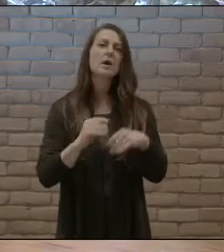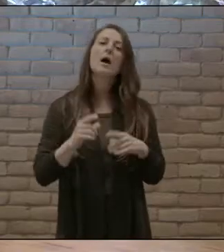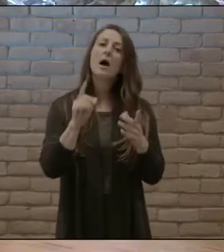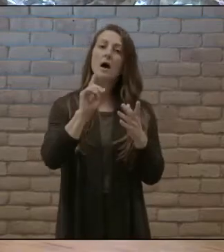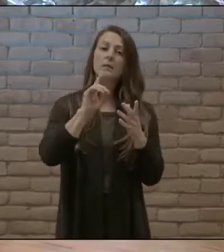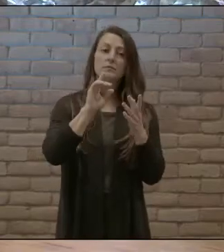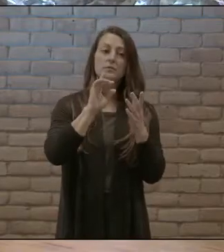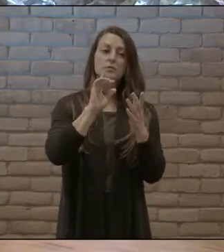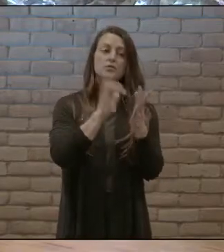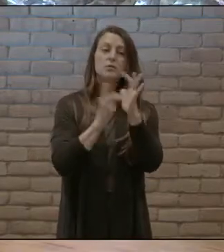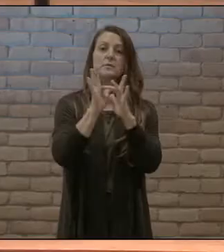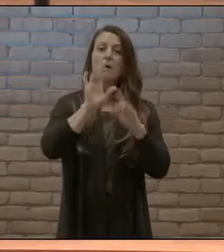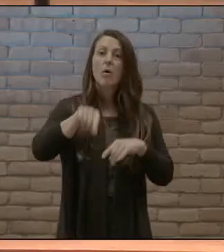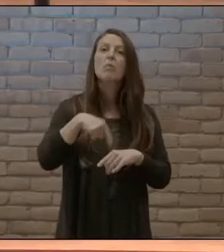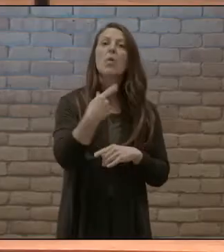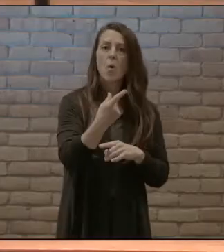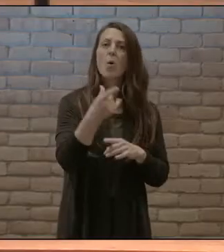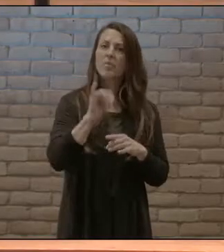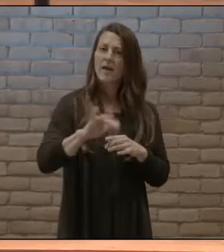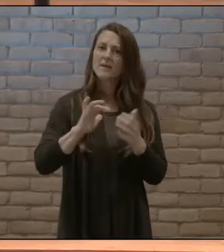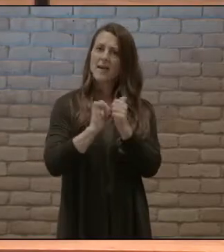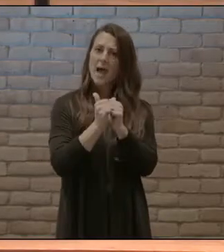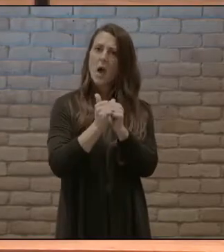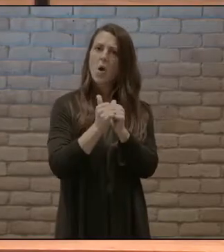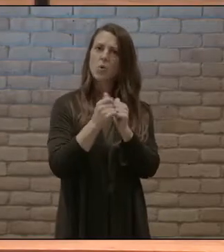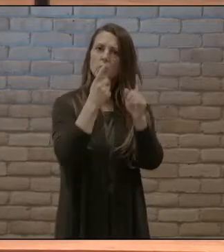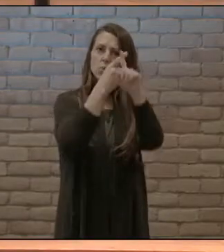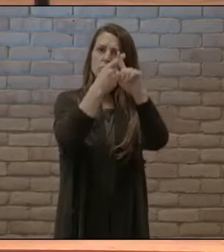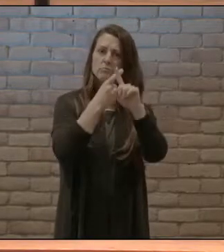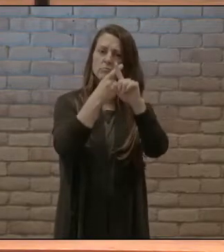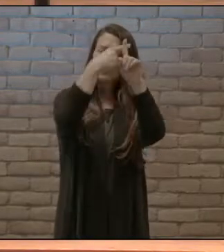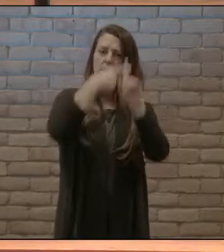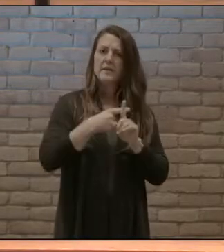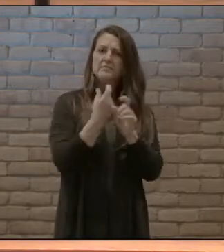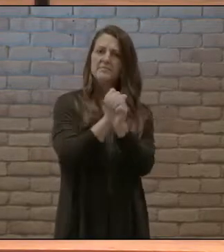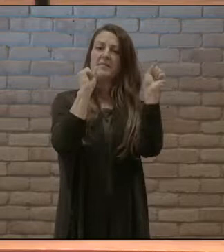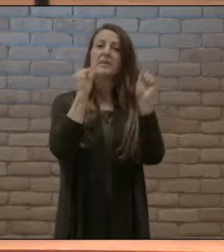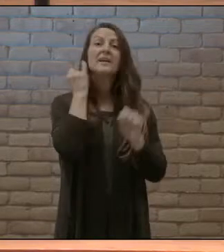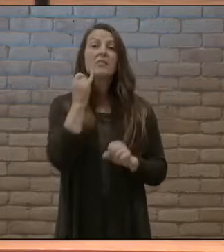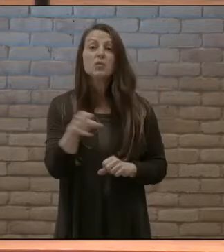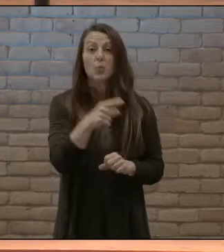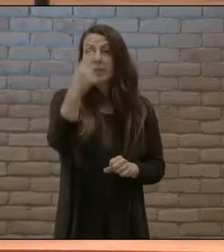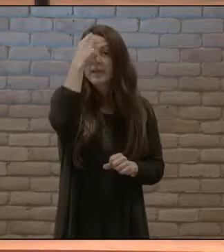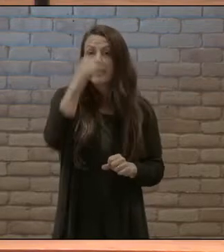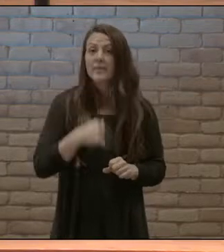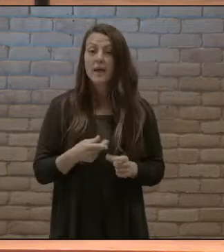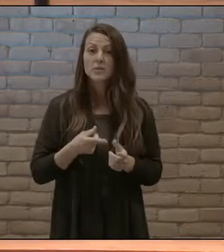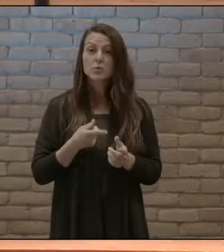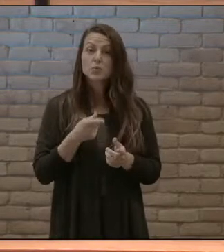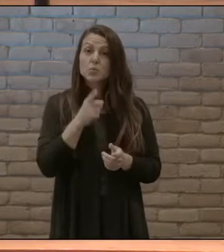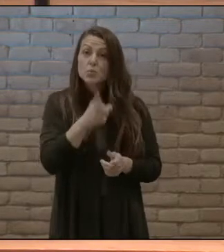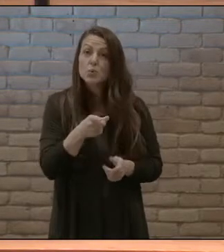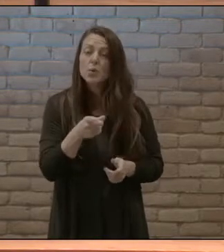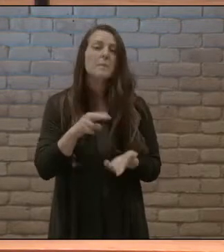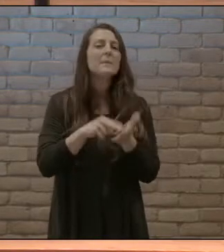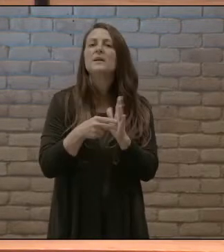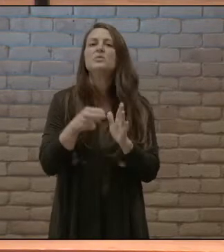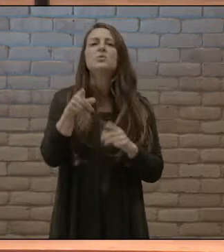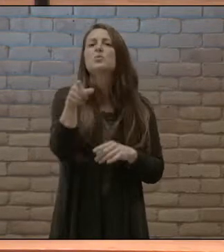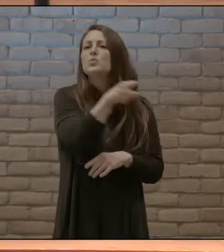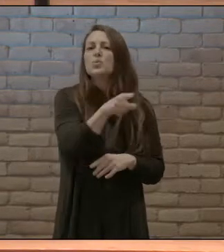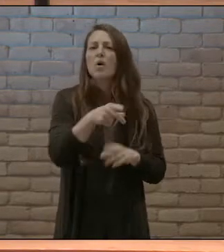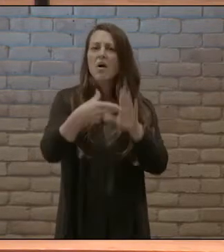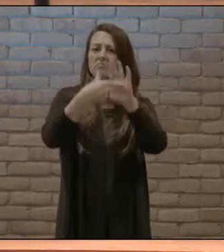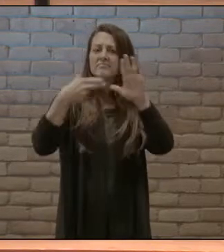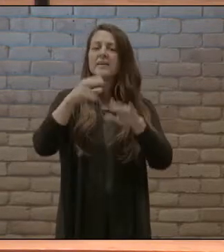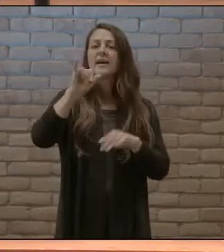way to salvation. If you hold that to be true, then you are intolerant. And so as we